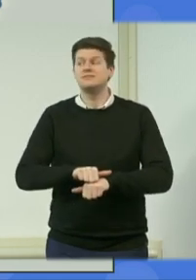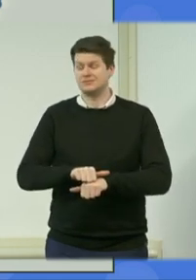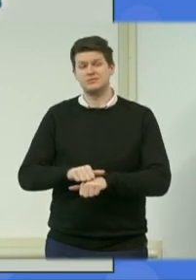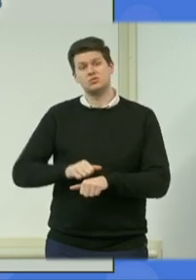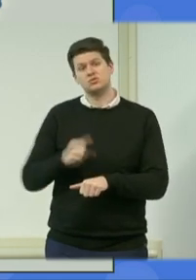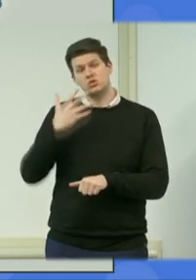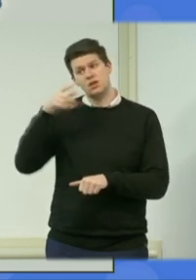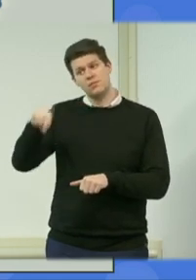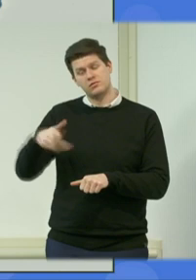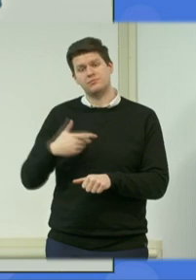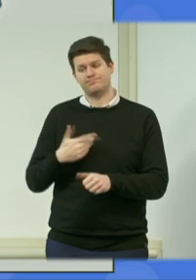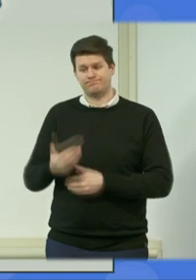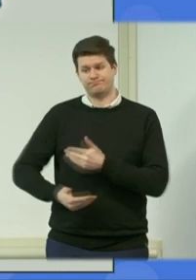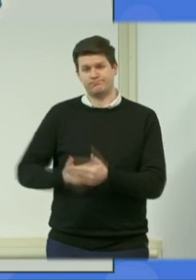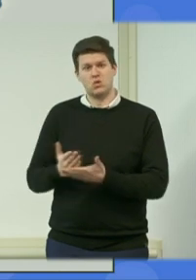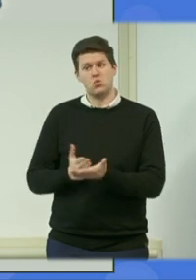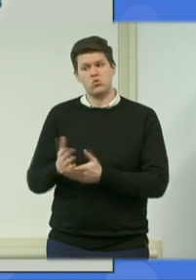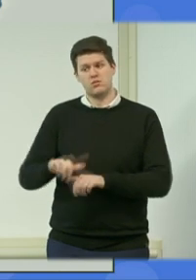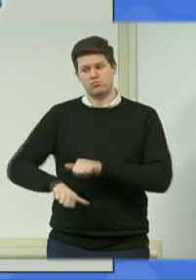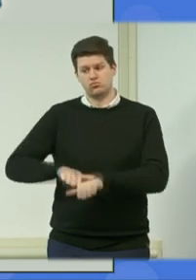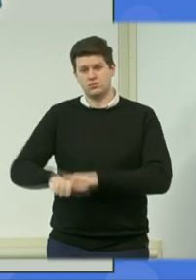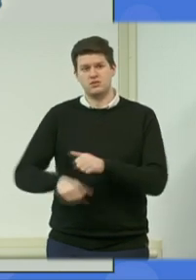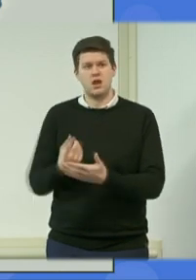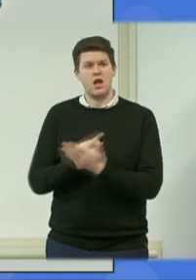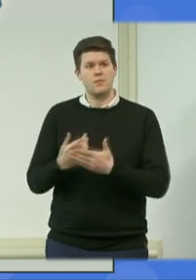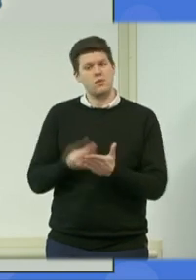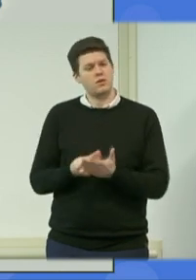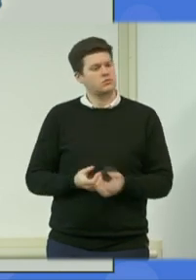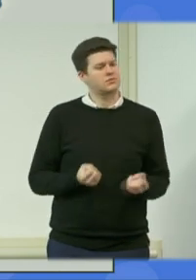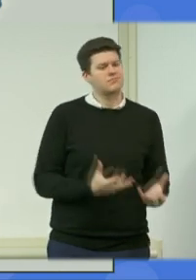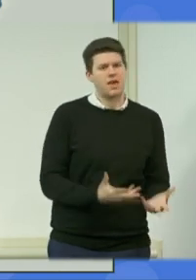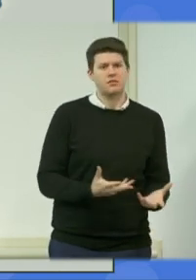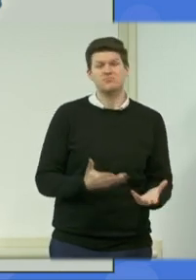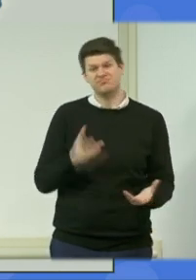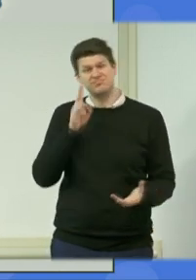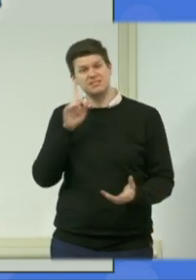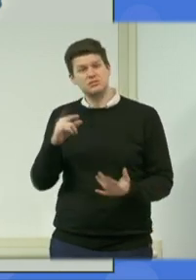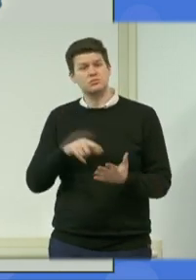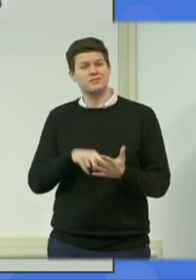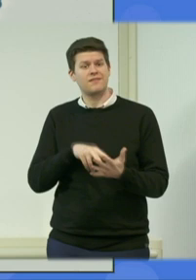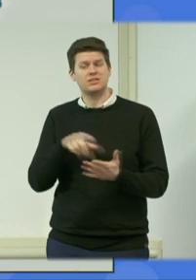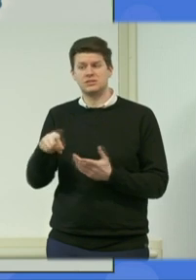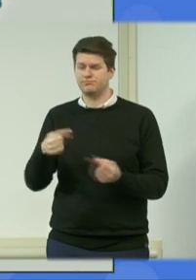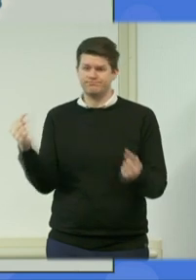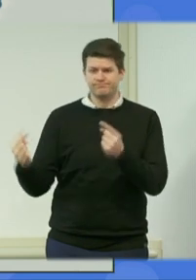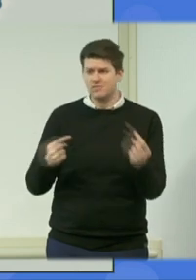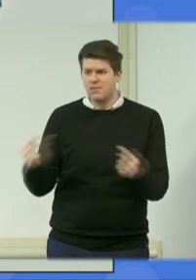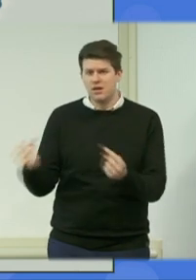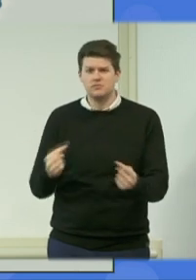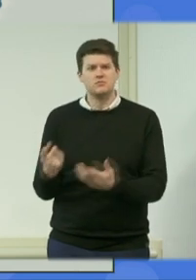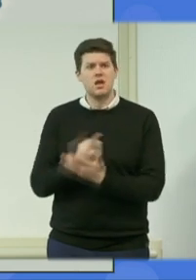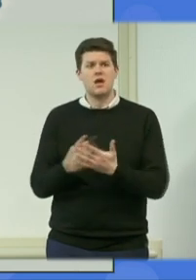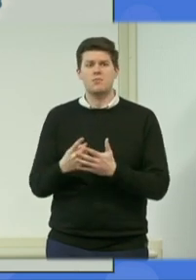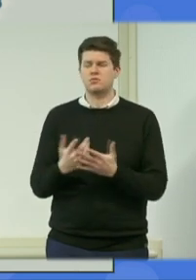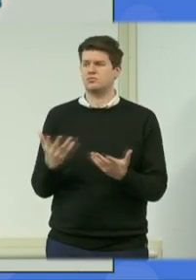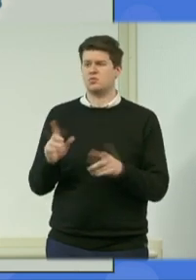process in Parliament, and you may have seen in the press some really hot debates about how we spend the money, and local government in particular, councils in particular, making a